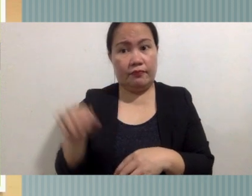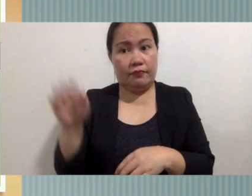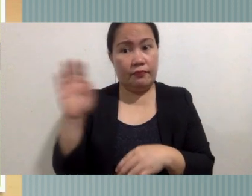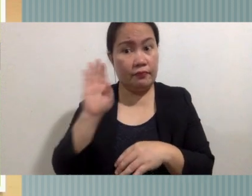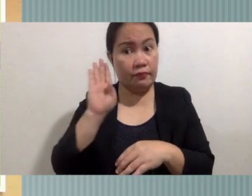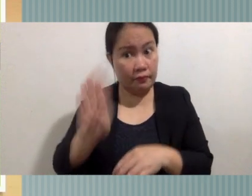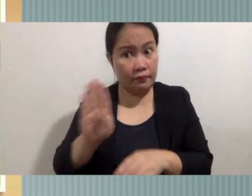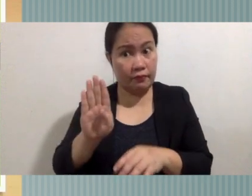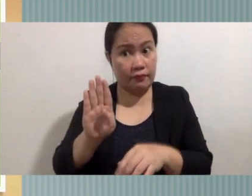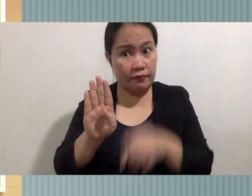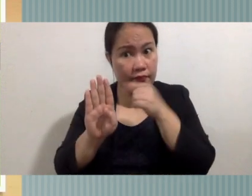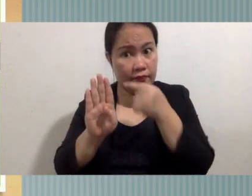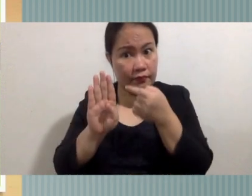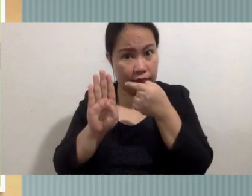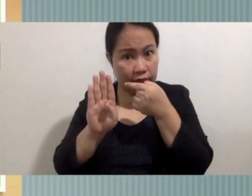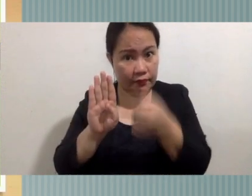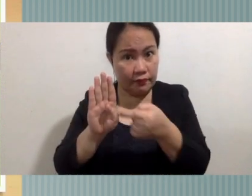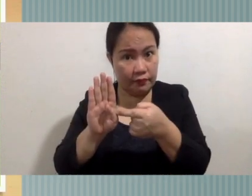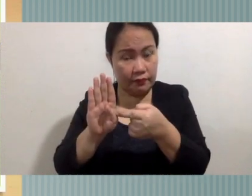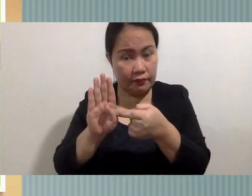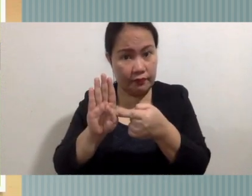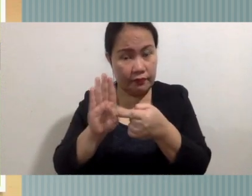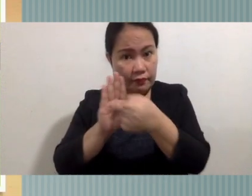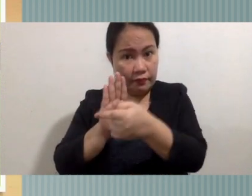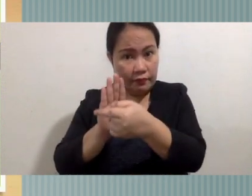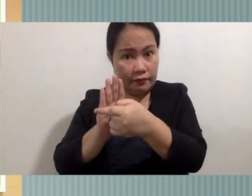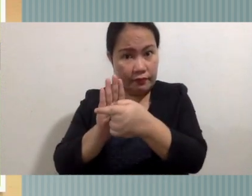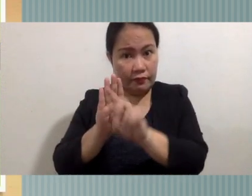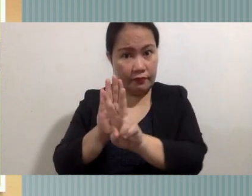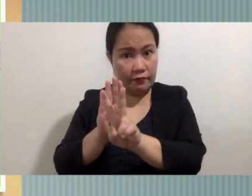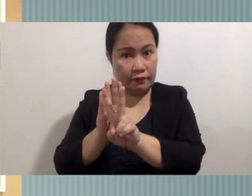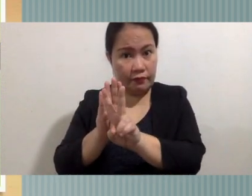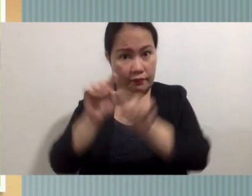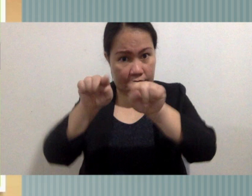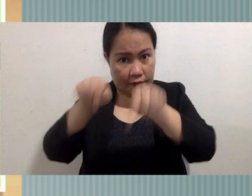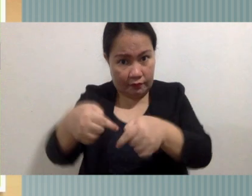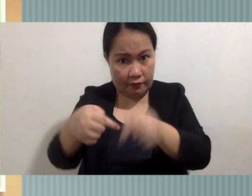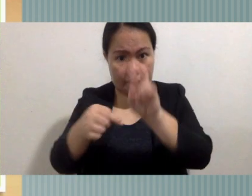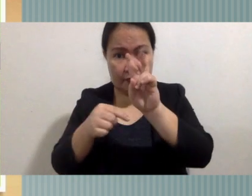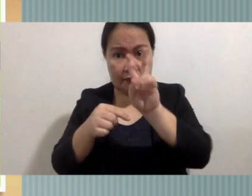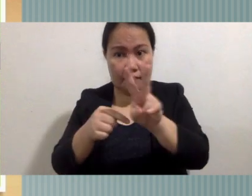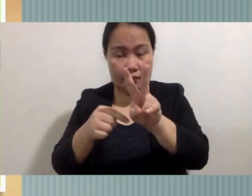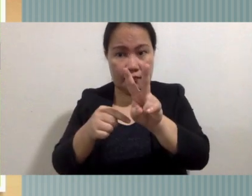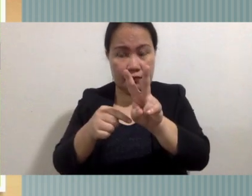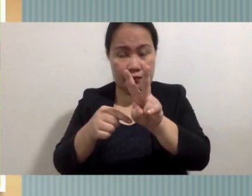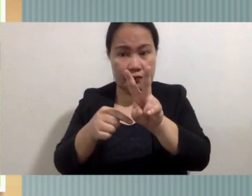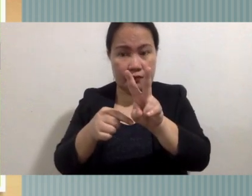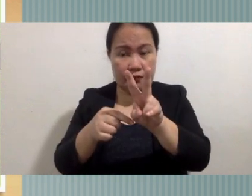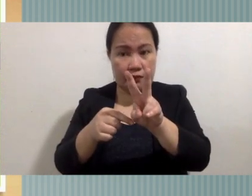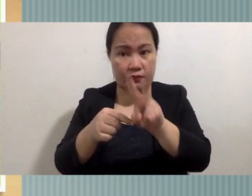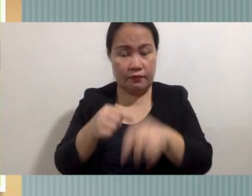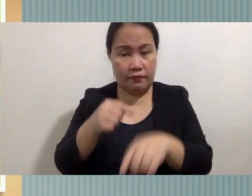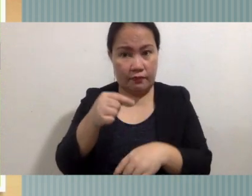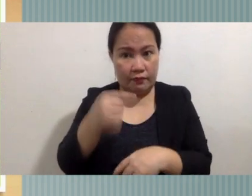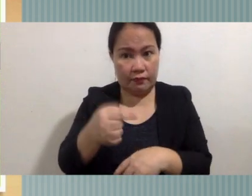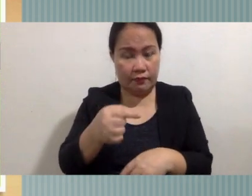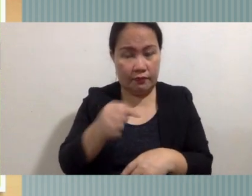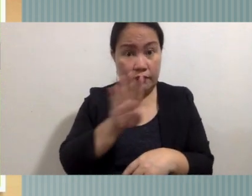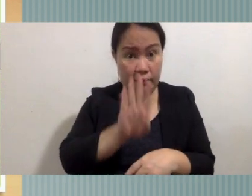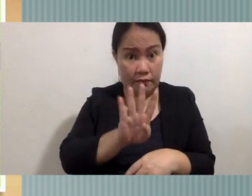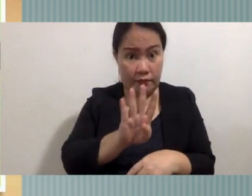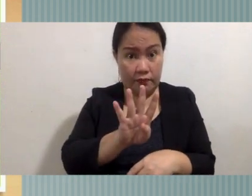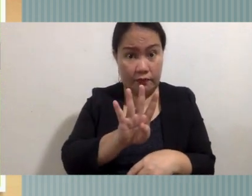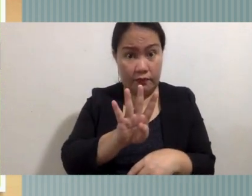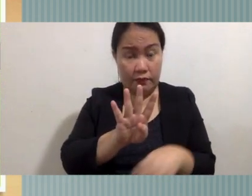c. So b squared minus 4ac, our b is negative 2, so negative 2 raised to